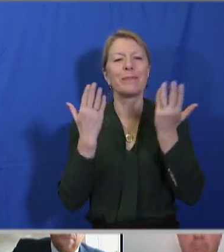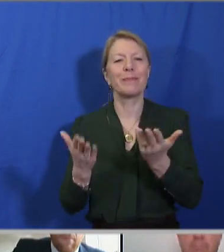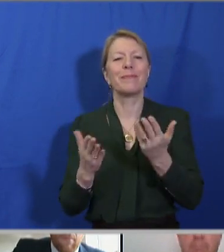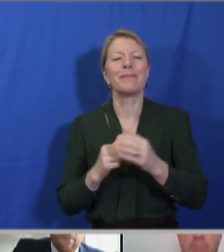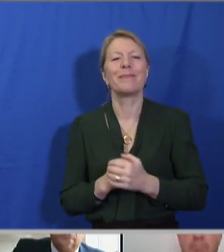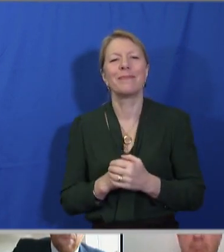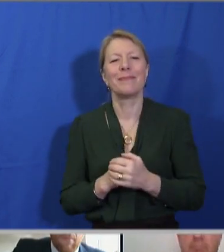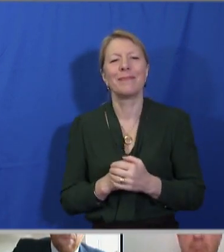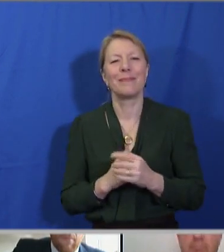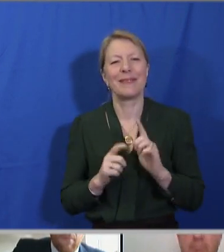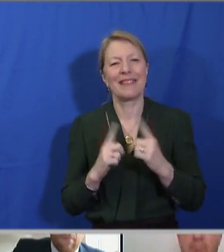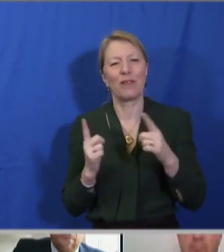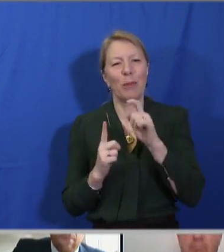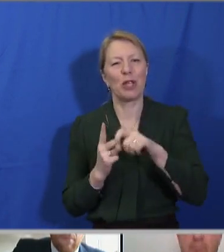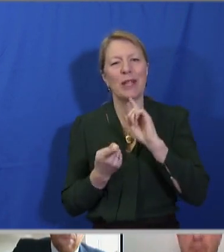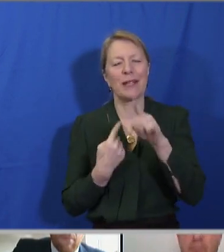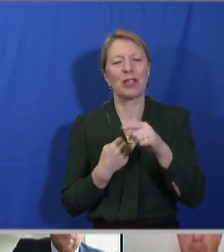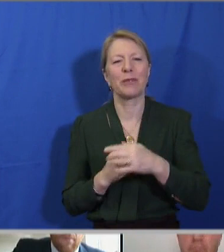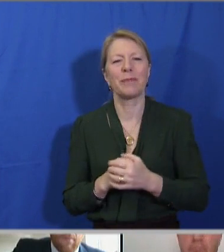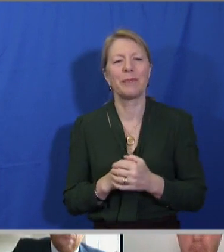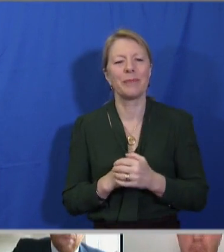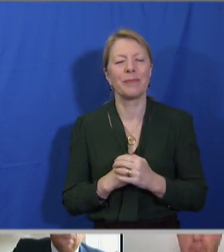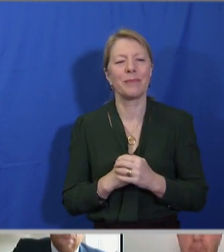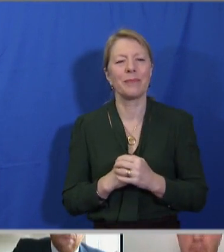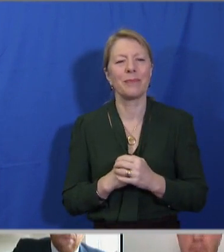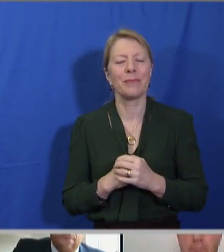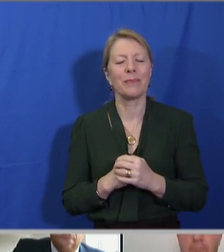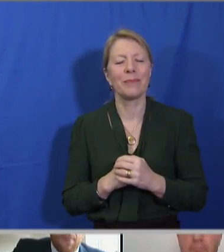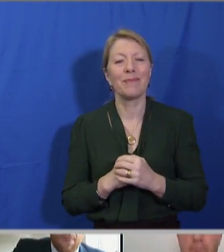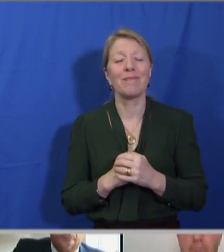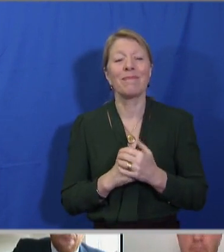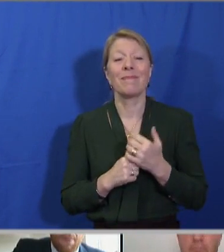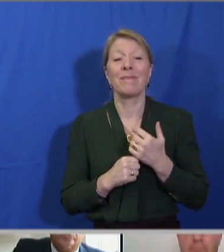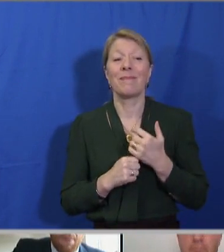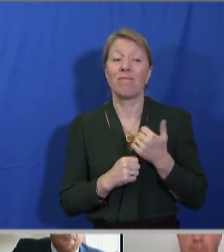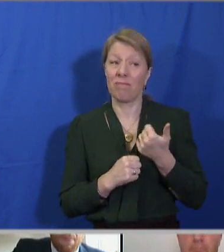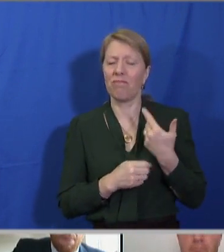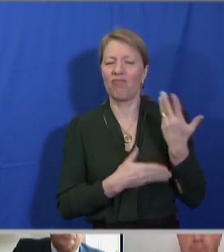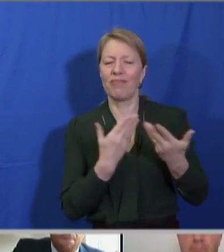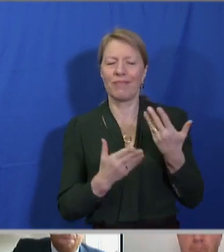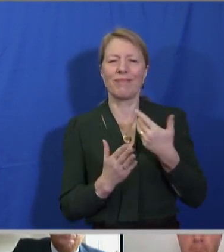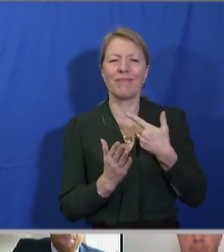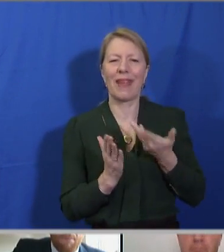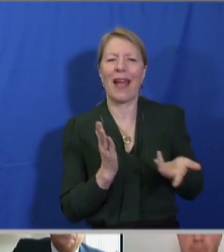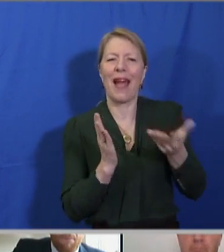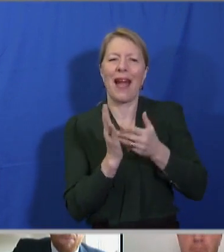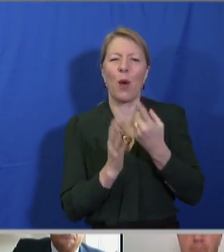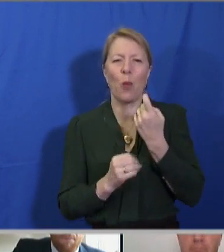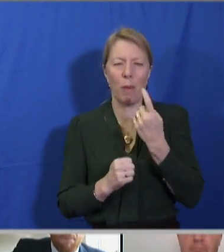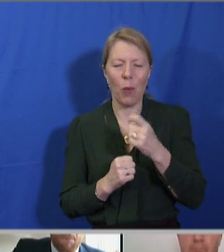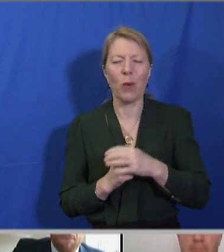Thanks, Mark. There's just one point I think worth adding to that. Members of the committee at least will be aware of the department